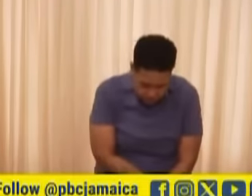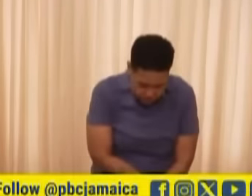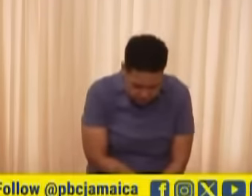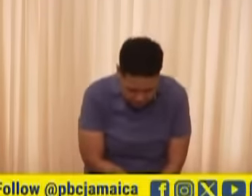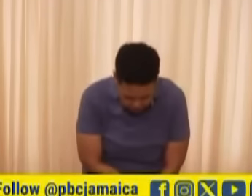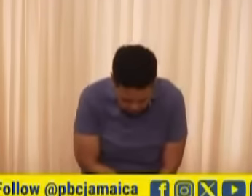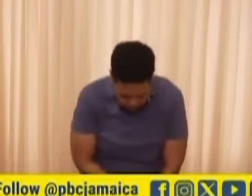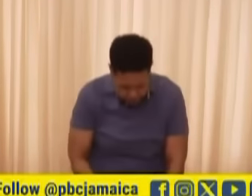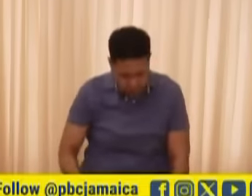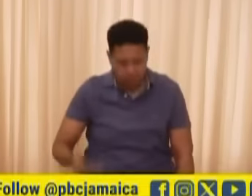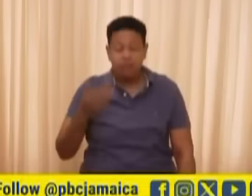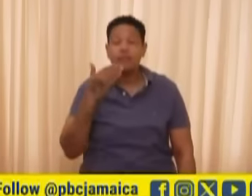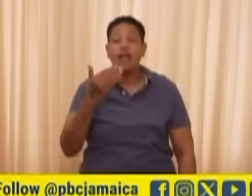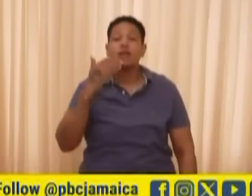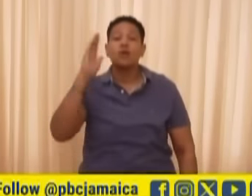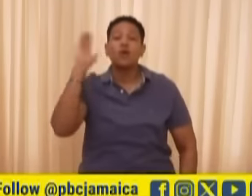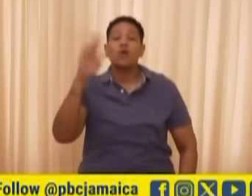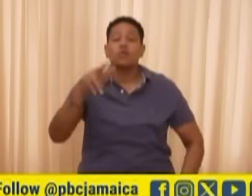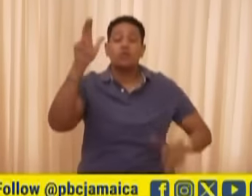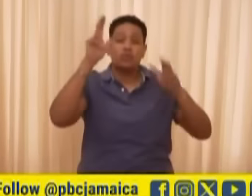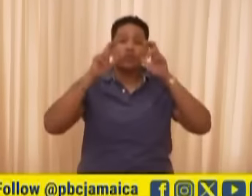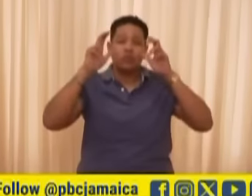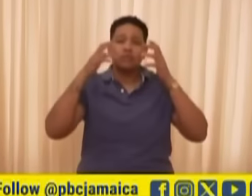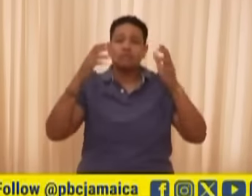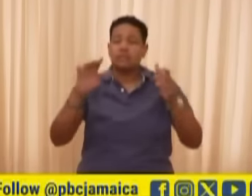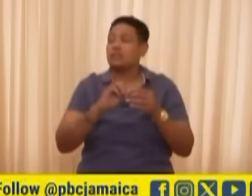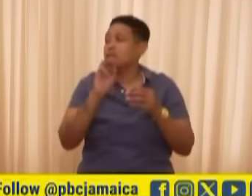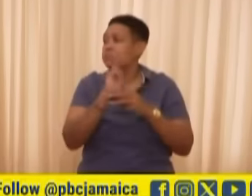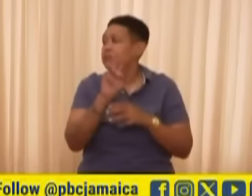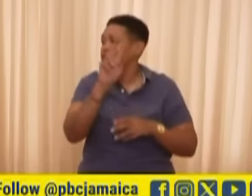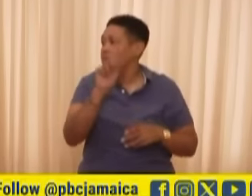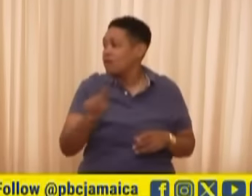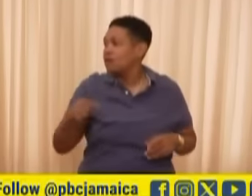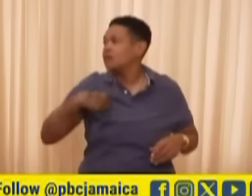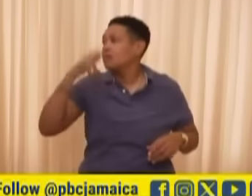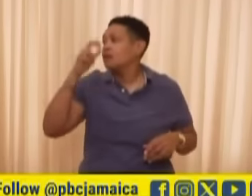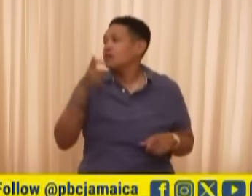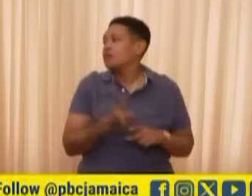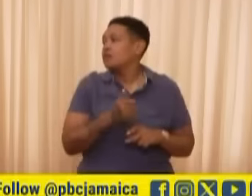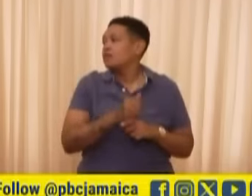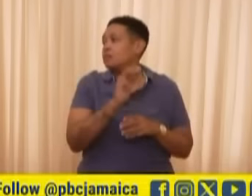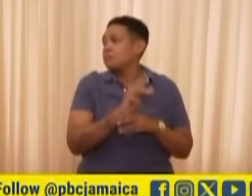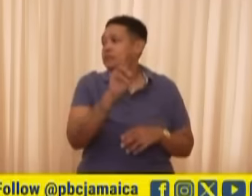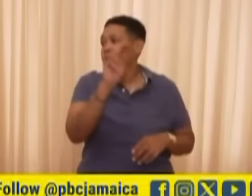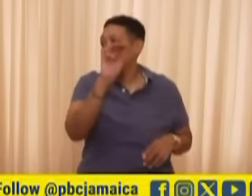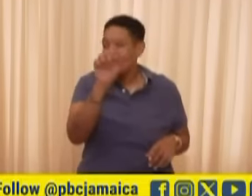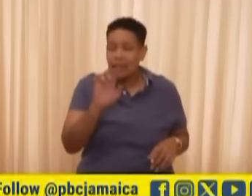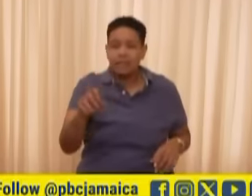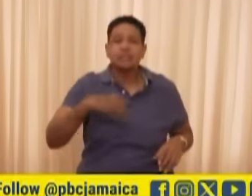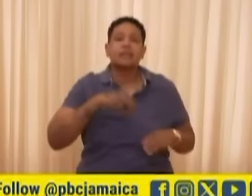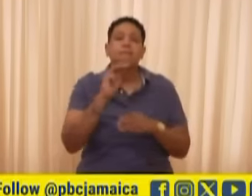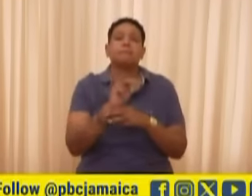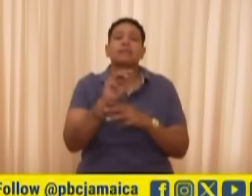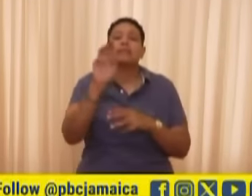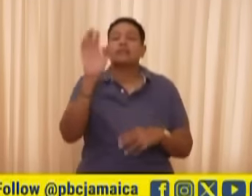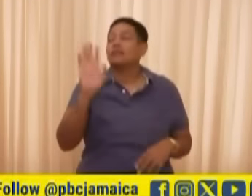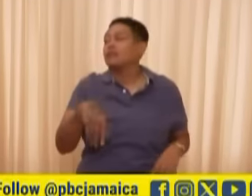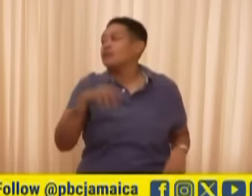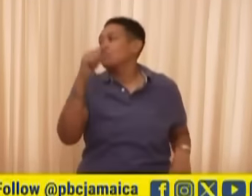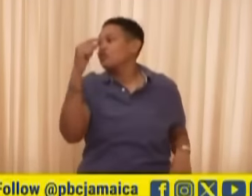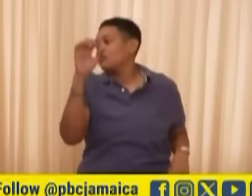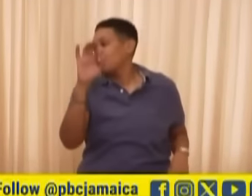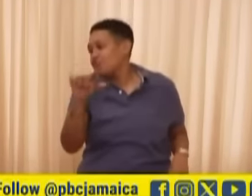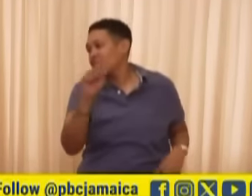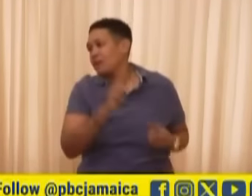Okay, thank you, everyone. You would have heard earlier from Minister Vaz. You also heard from Minister Mackenzie, Minister Green,